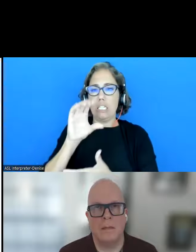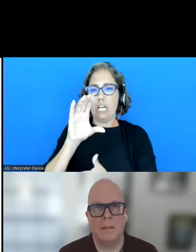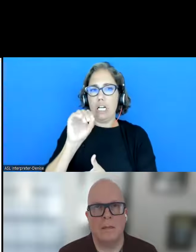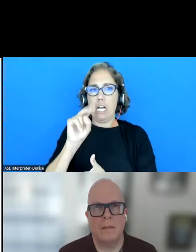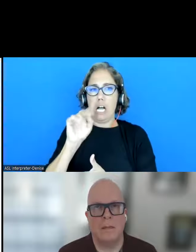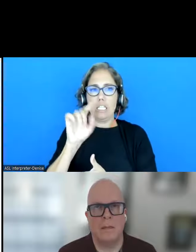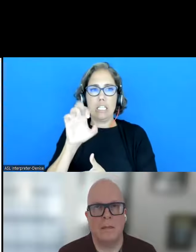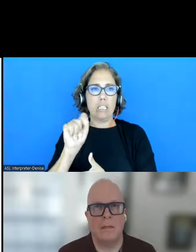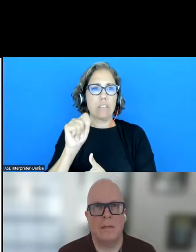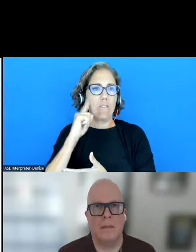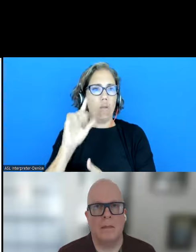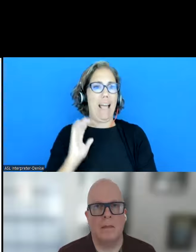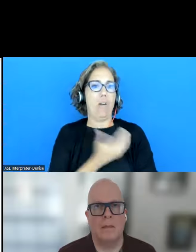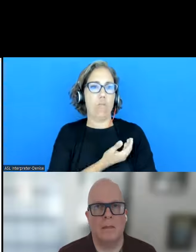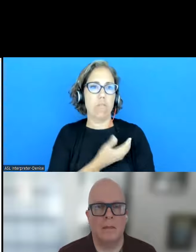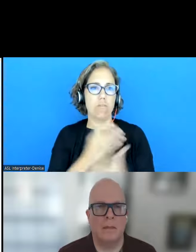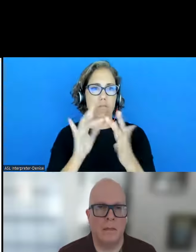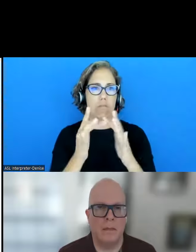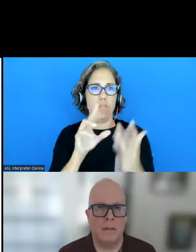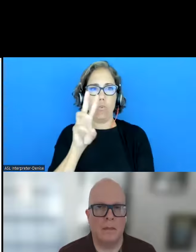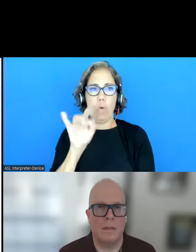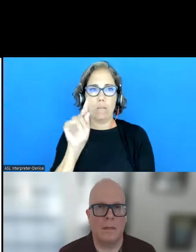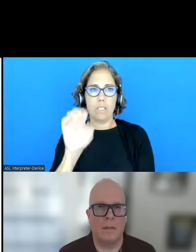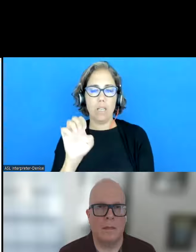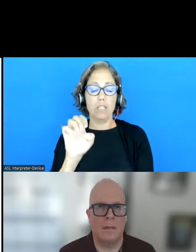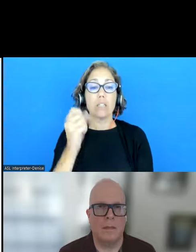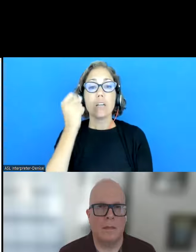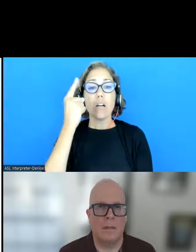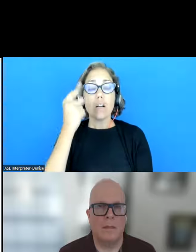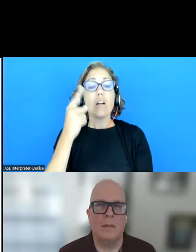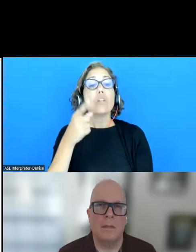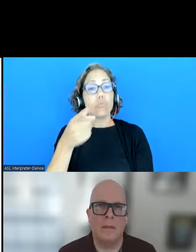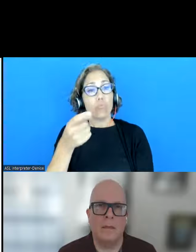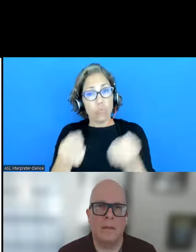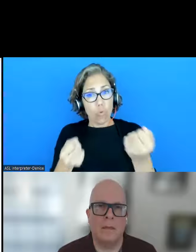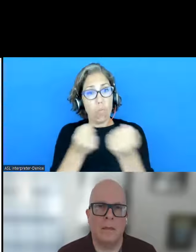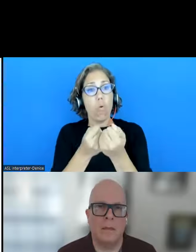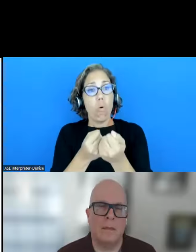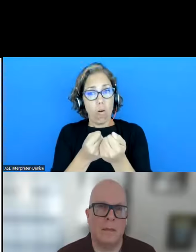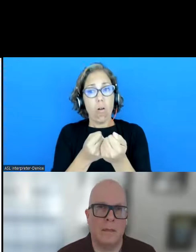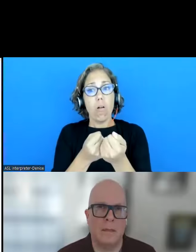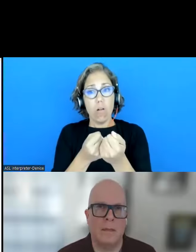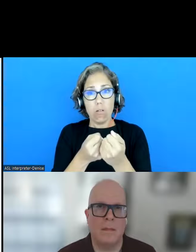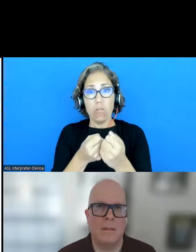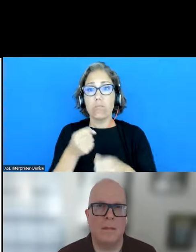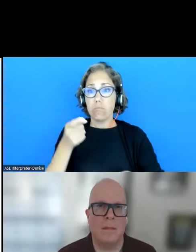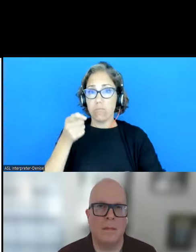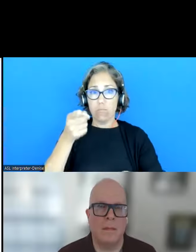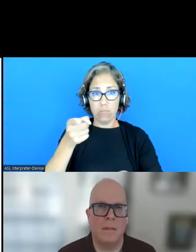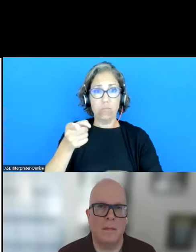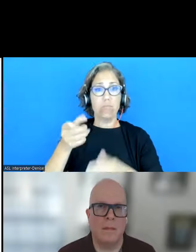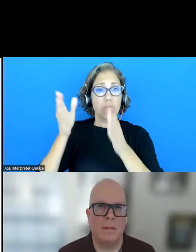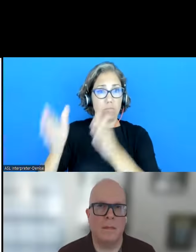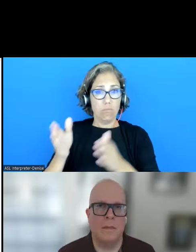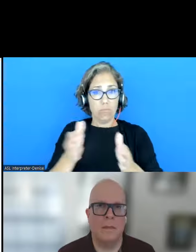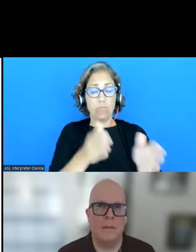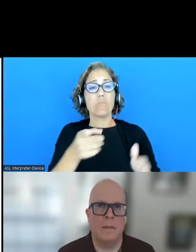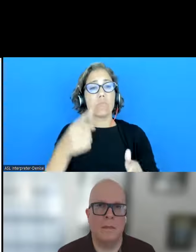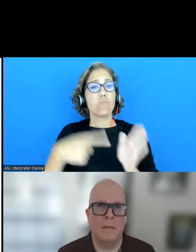website. To support this thesis, in this slide, there is a pie